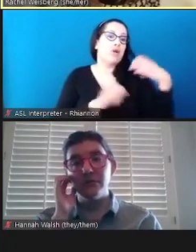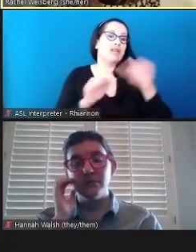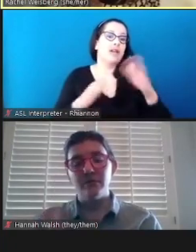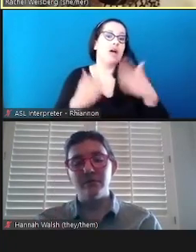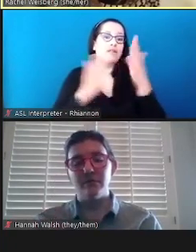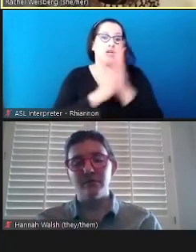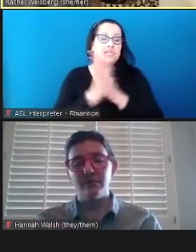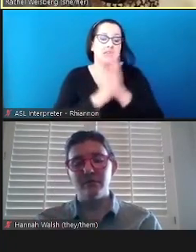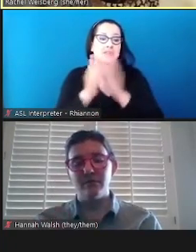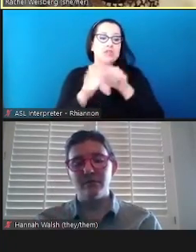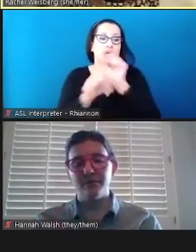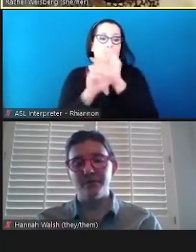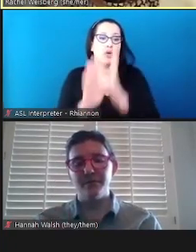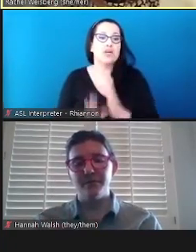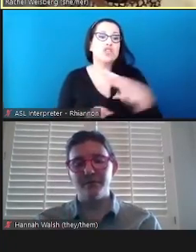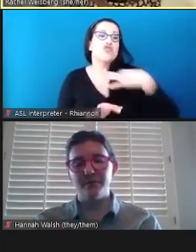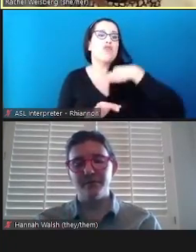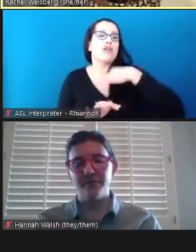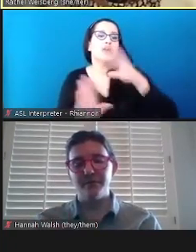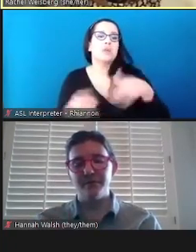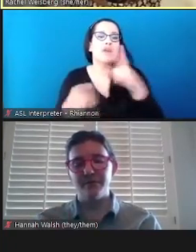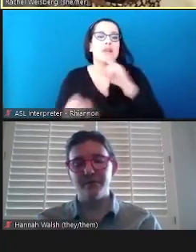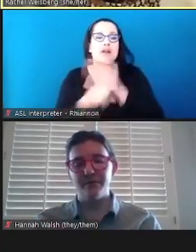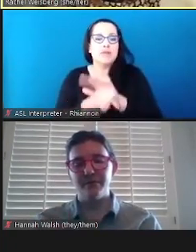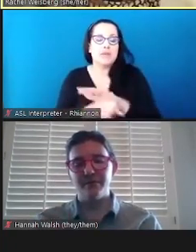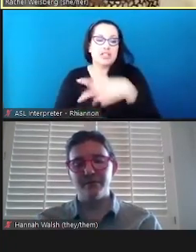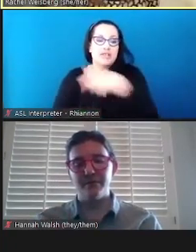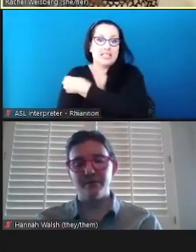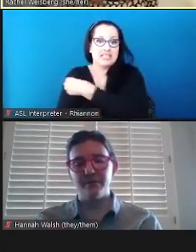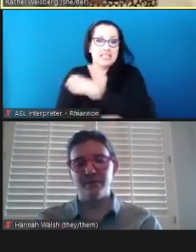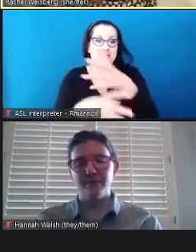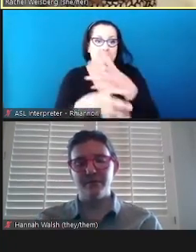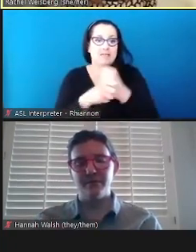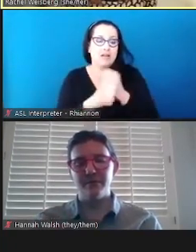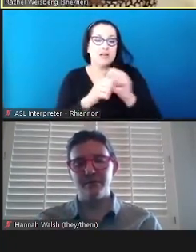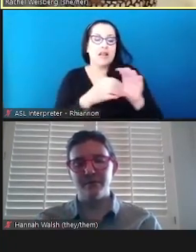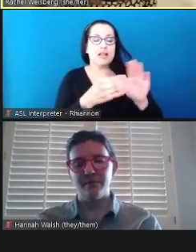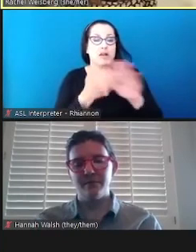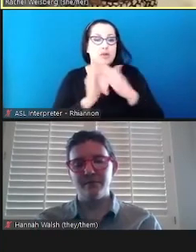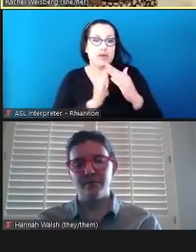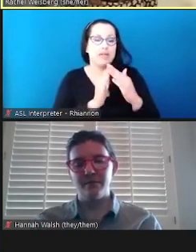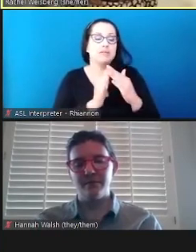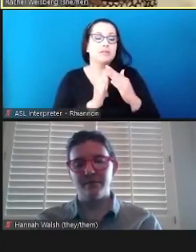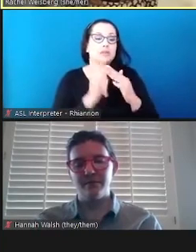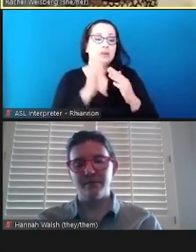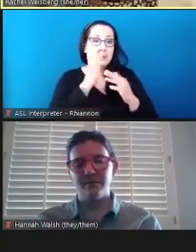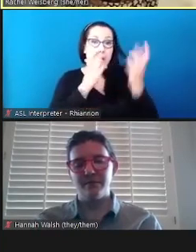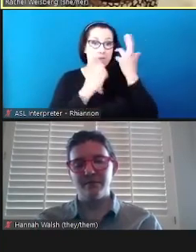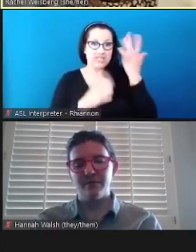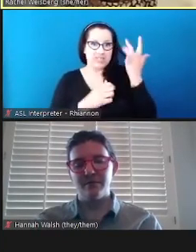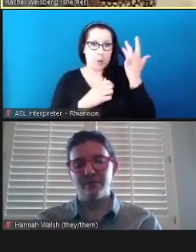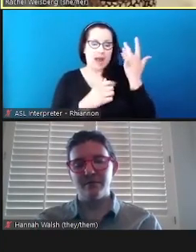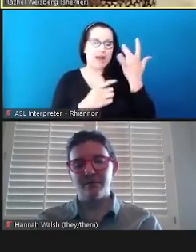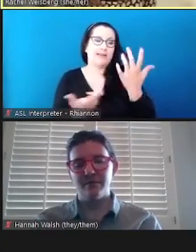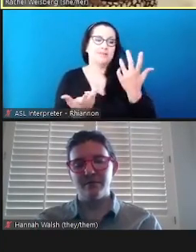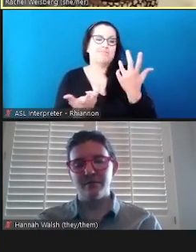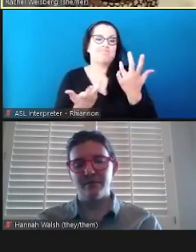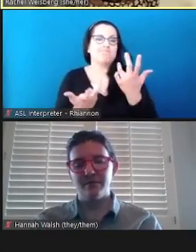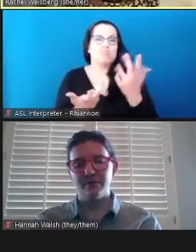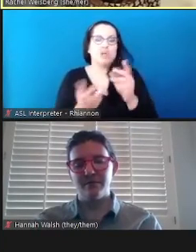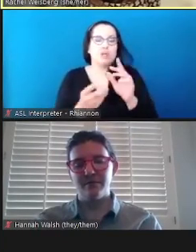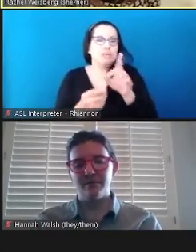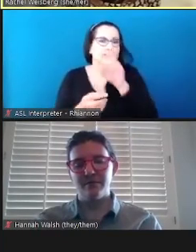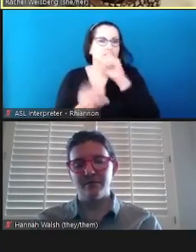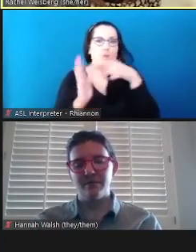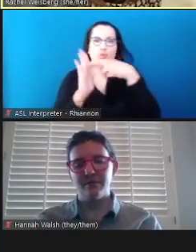provide confirmation of a vaccine received in the community. And the reason for that, again, remember, is that there's really no rules about